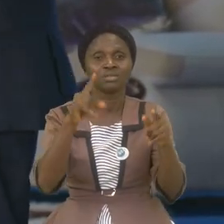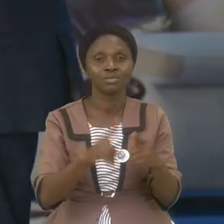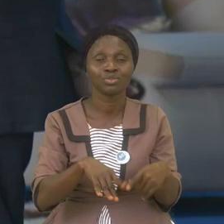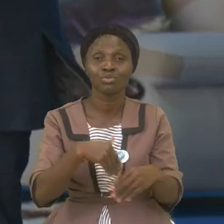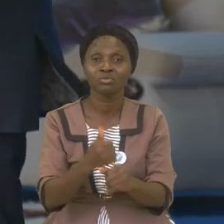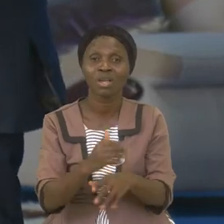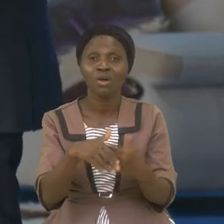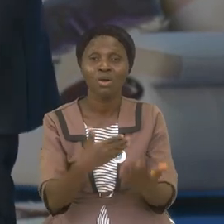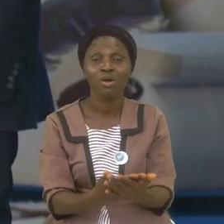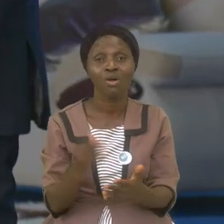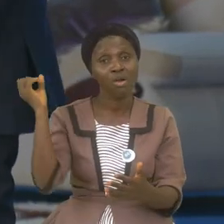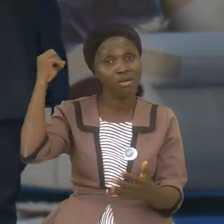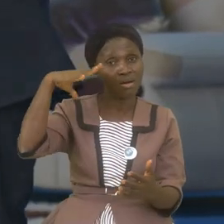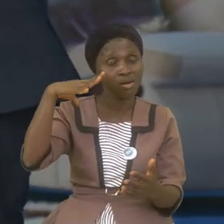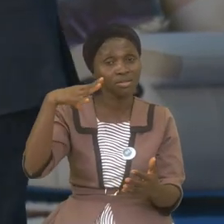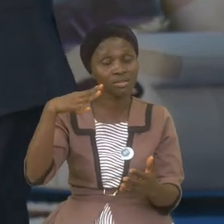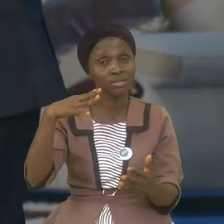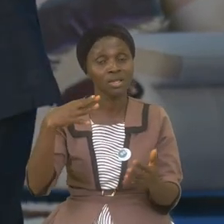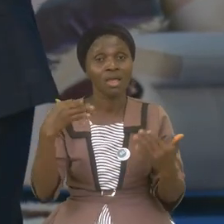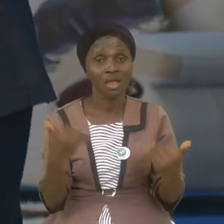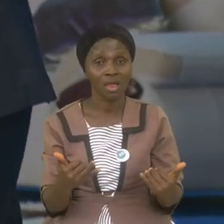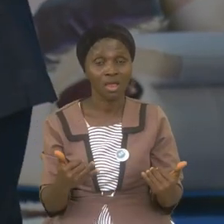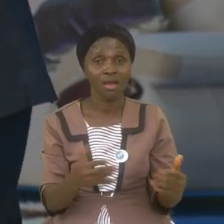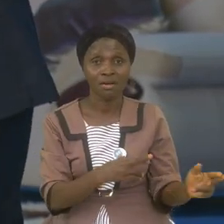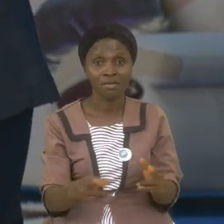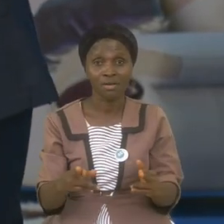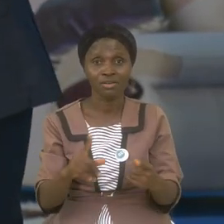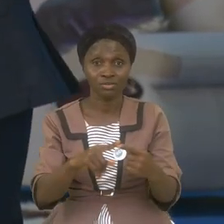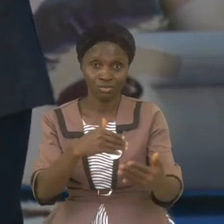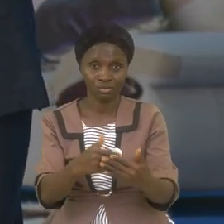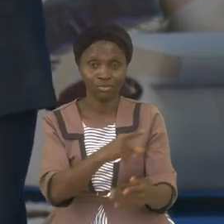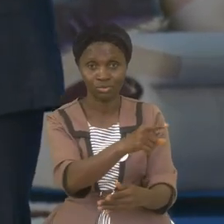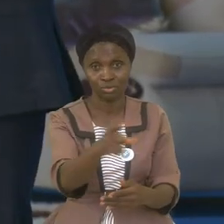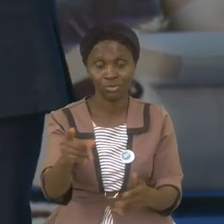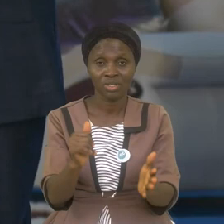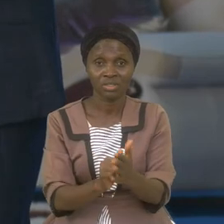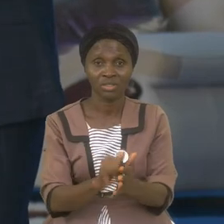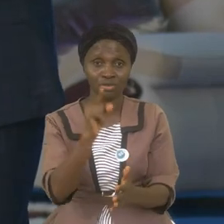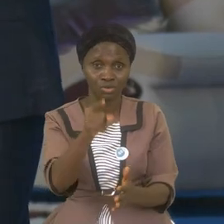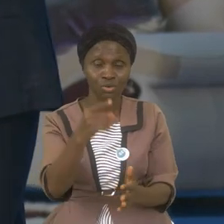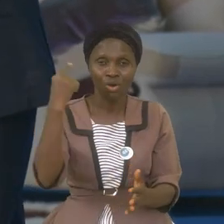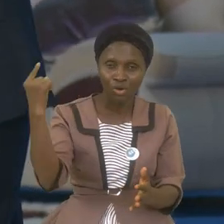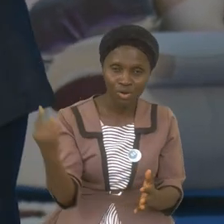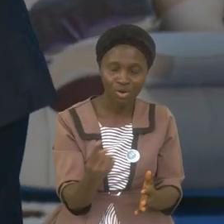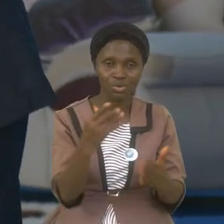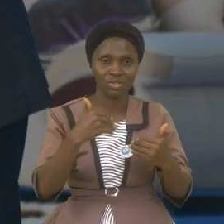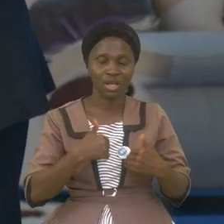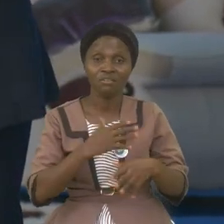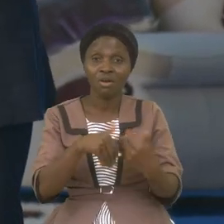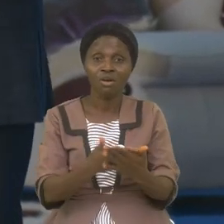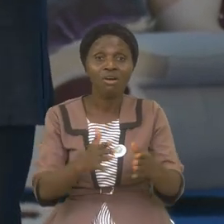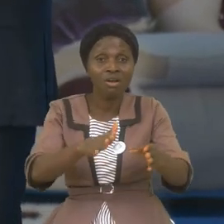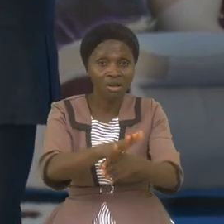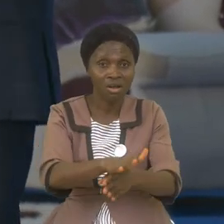all grace abound toward you, that ye always having all sufficiency in all things